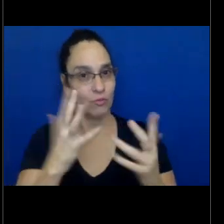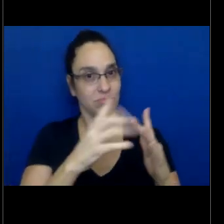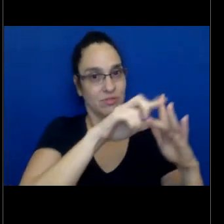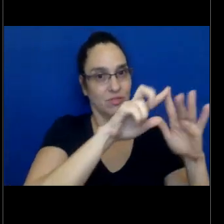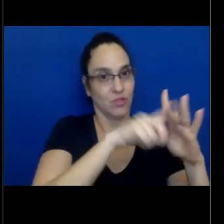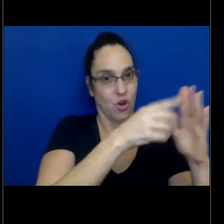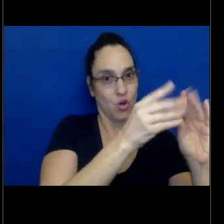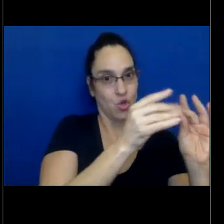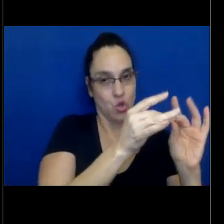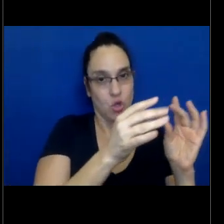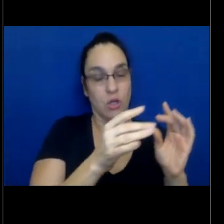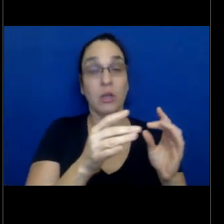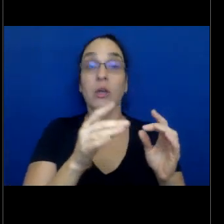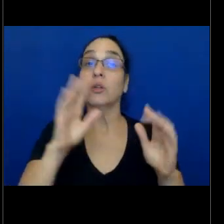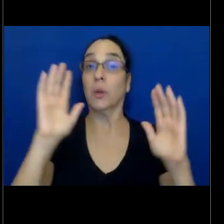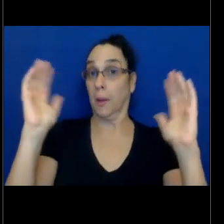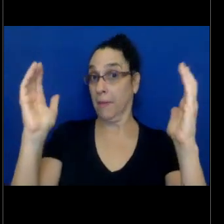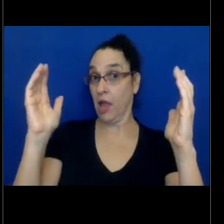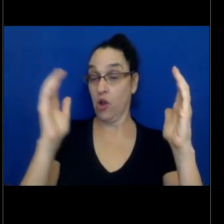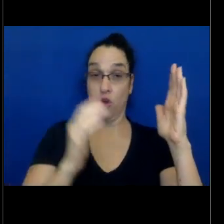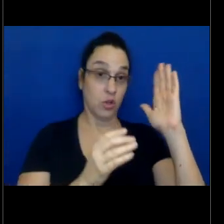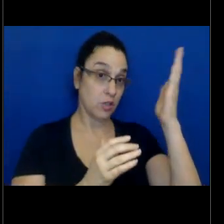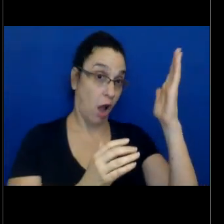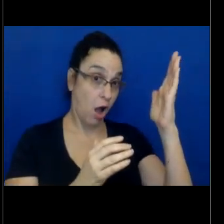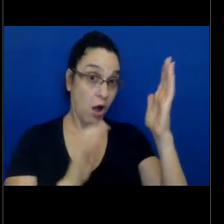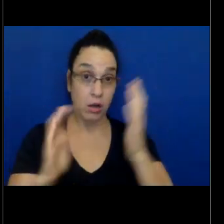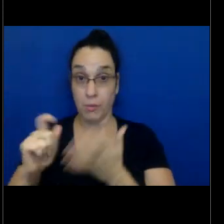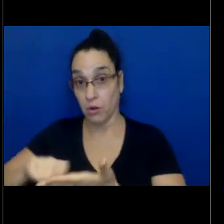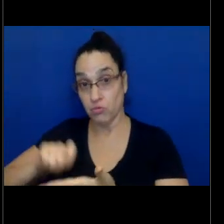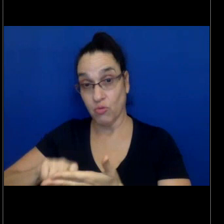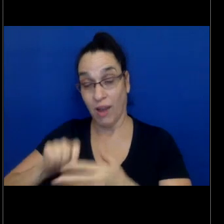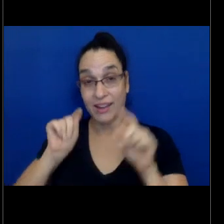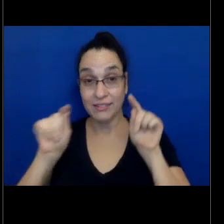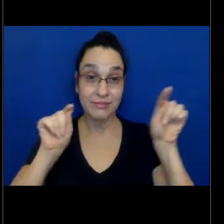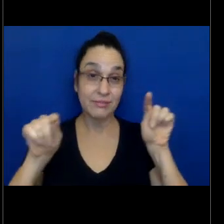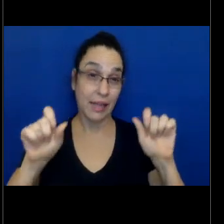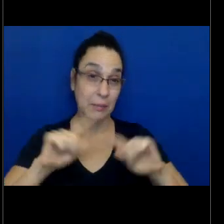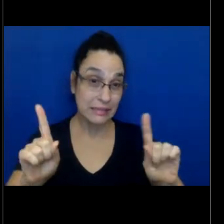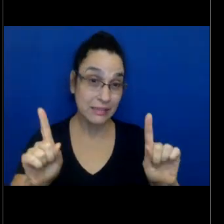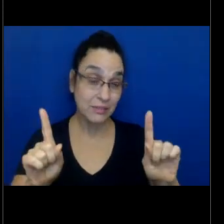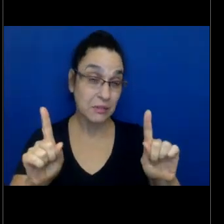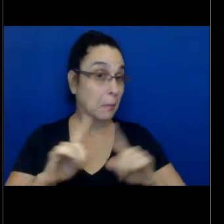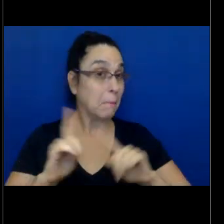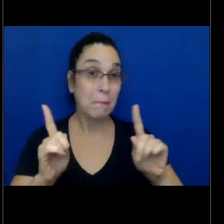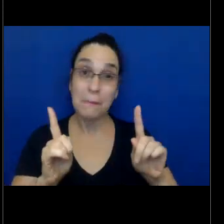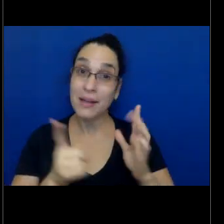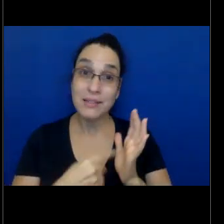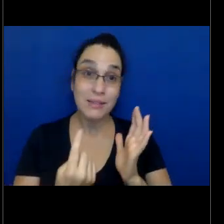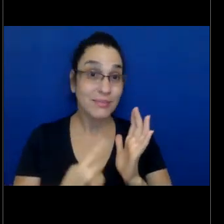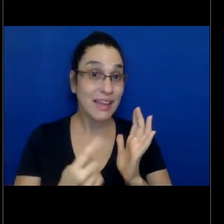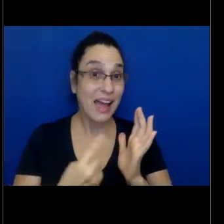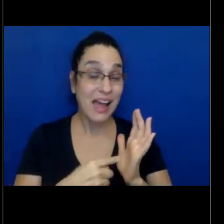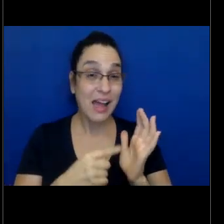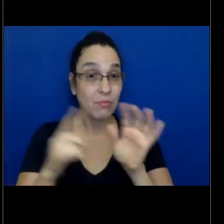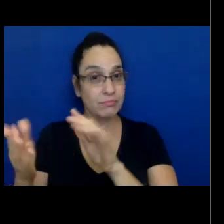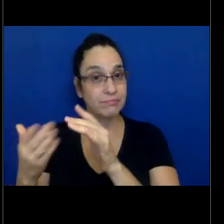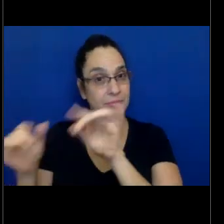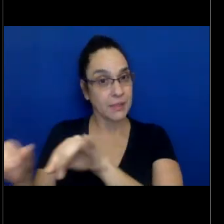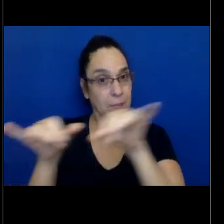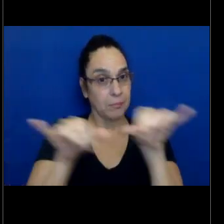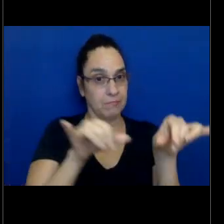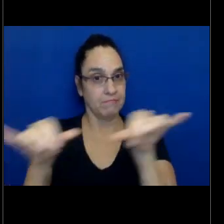giving a talk versus writing. But I think some of the messages and the logic applies in